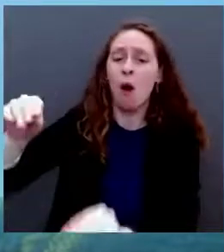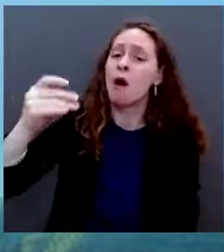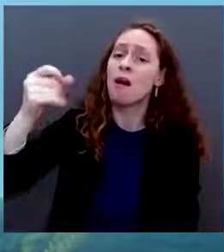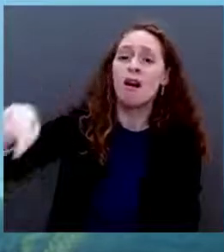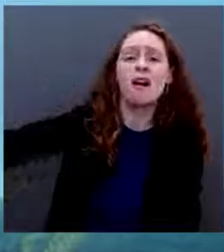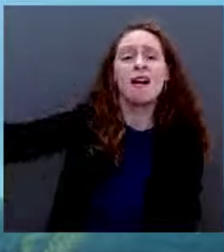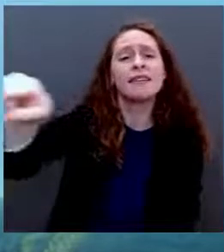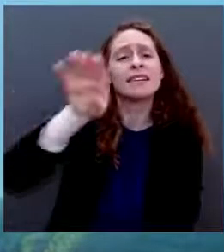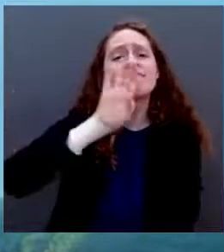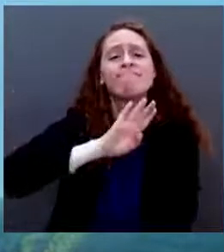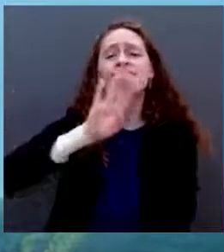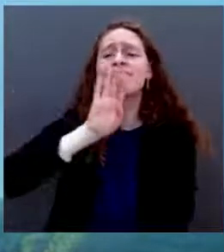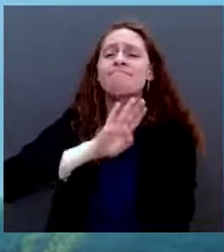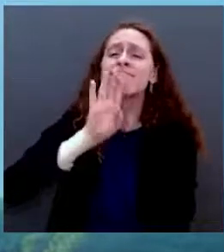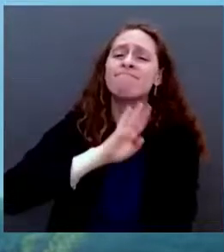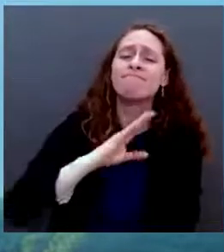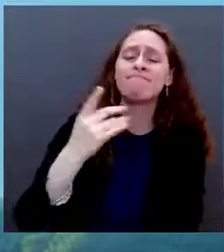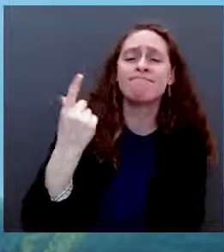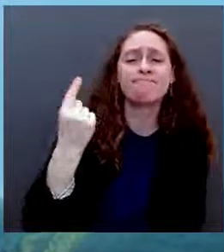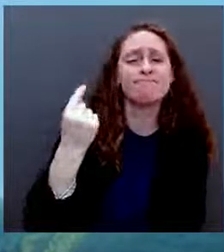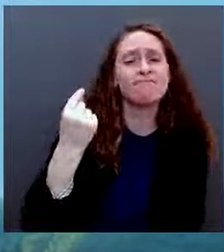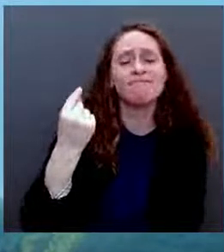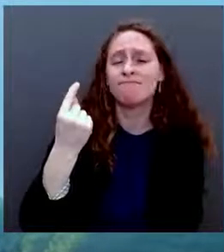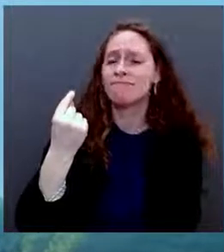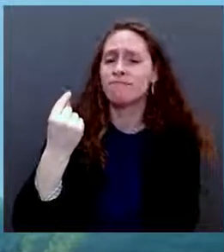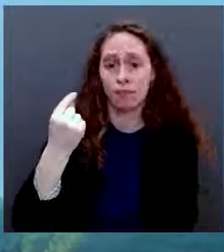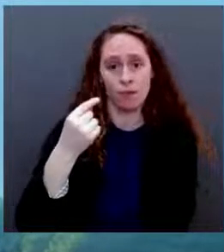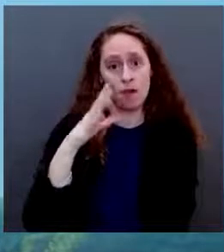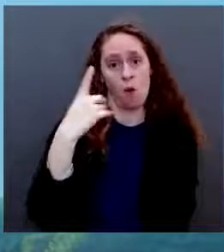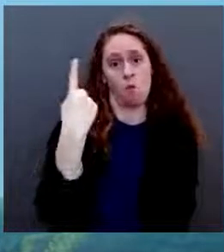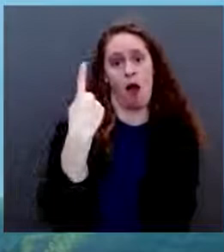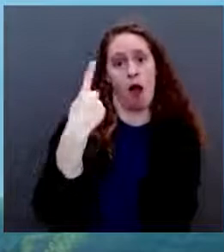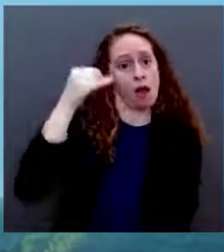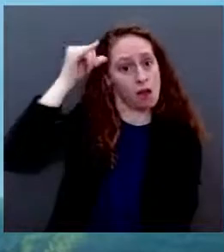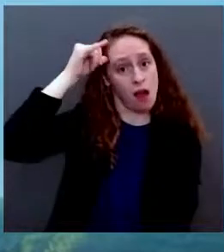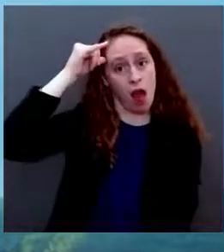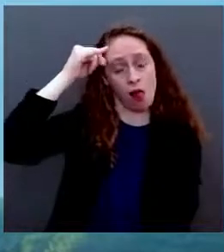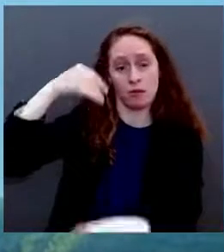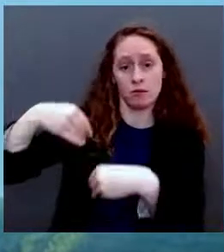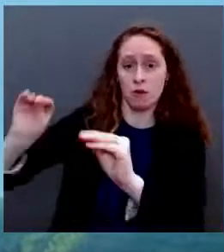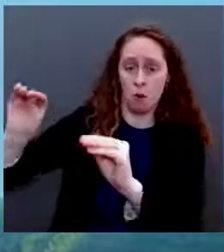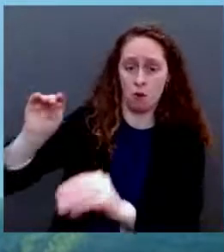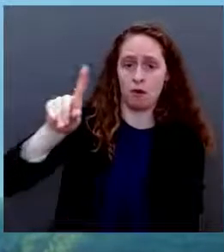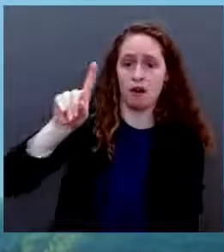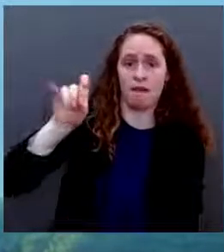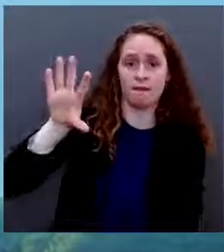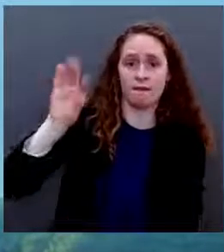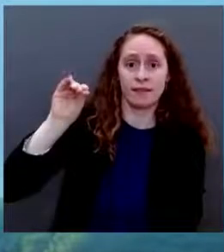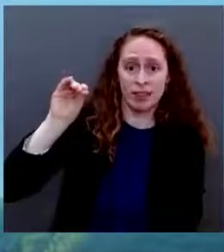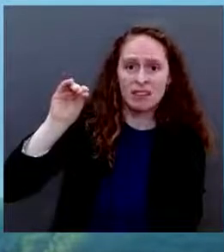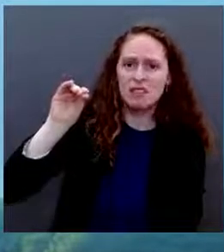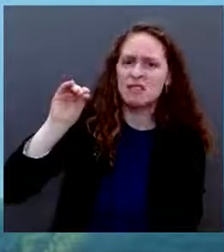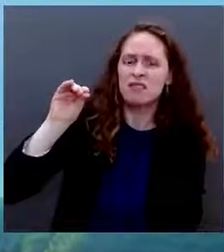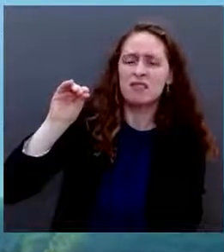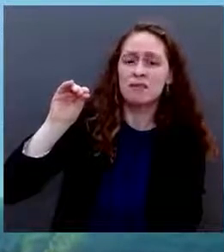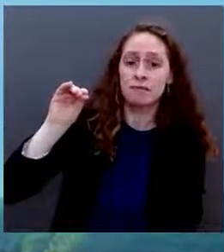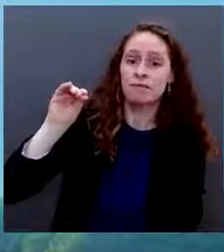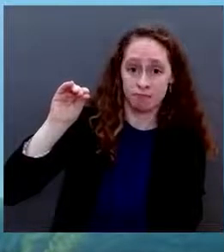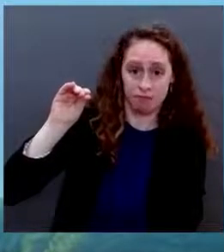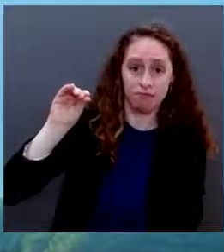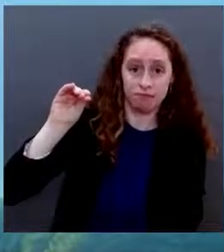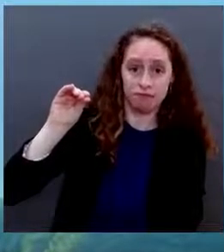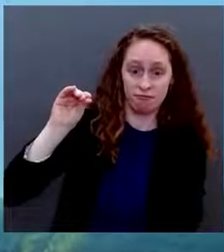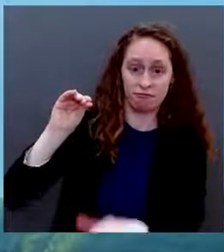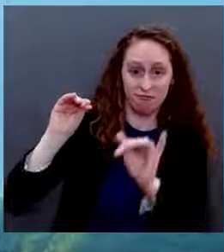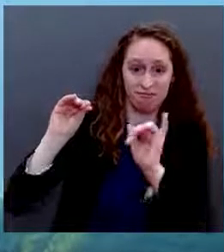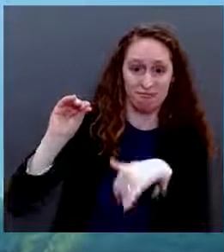$150 a head I lost on this cattle, but I know the processor that purchased those cattle is going to make $1,800 a head. And he looked at me and he